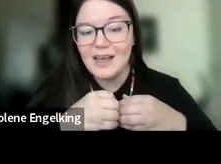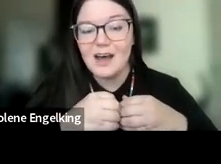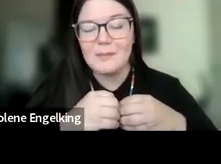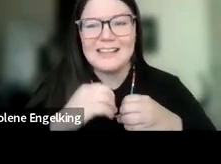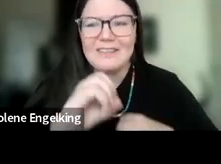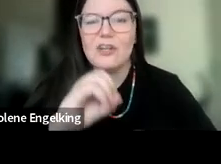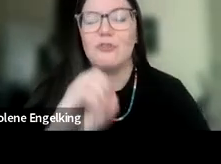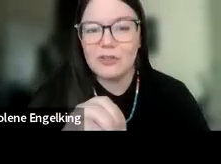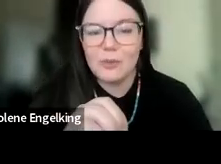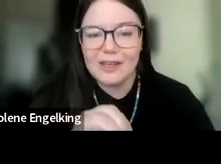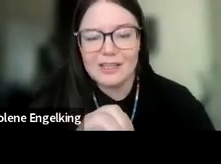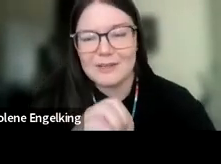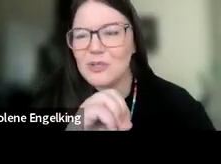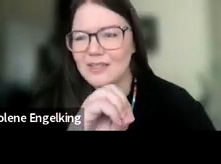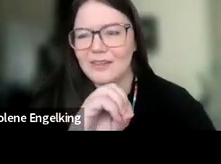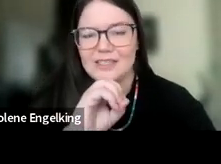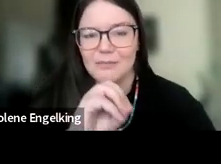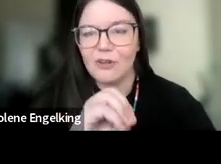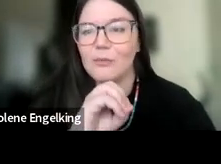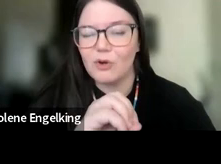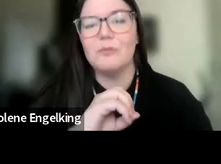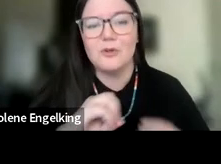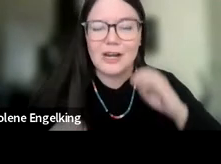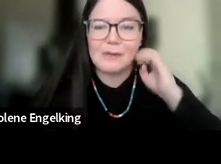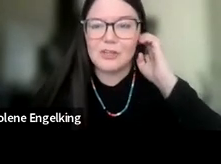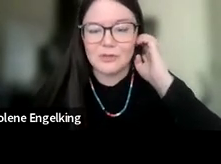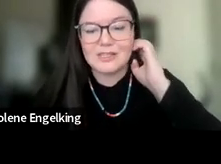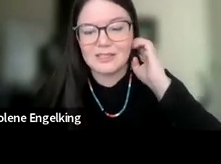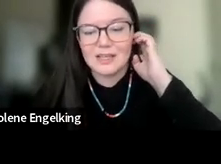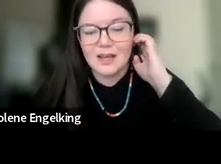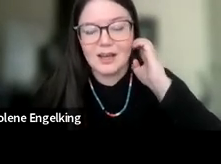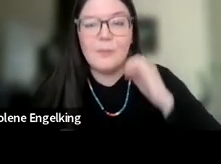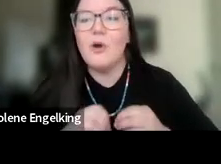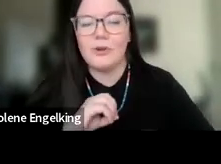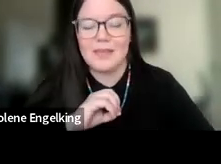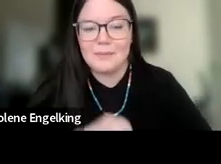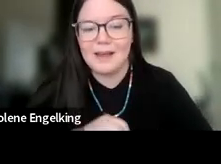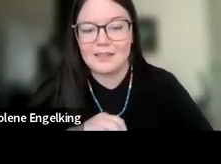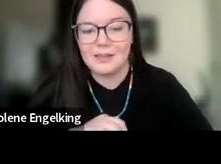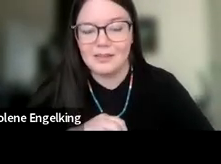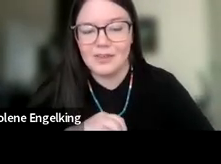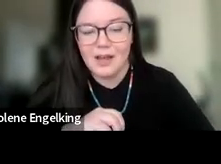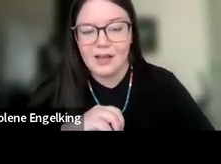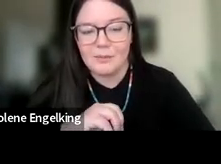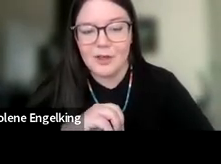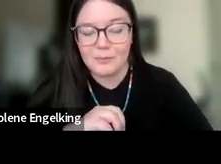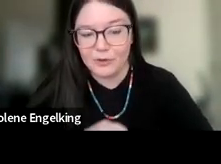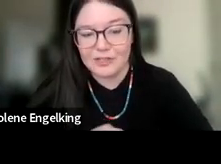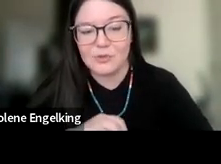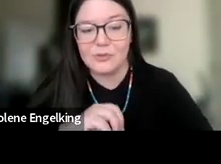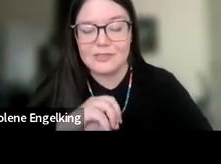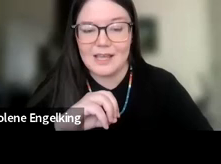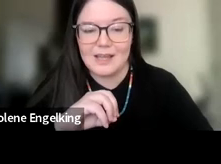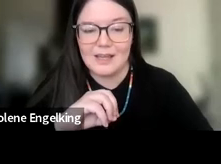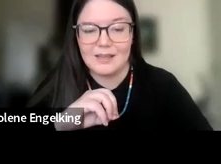today, and even in a greater way, especially within the smaller and more remote tribal communities, where the impact of the